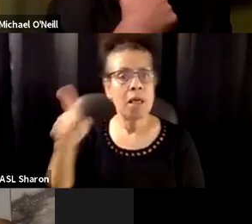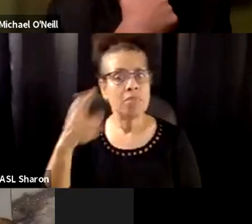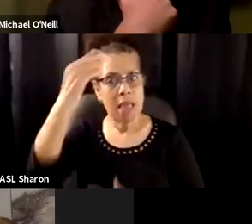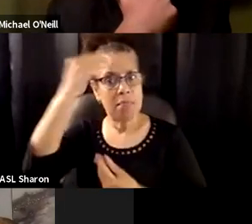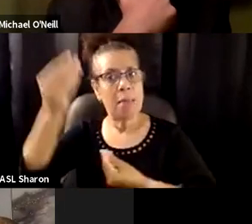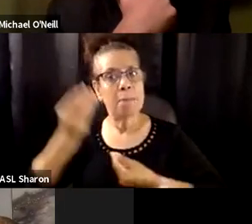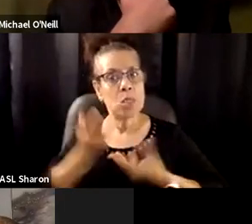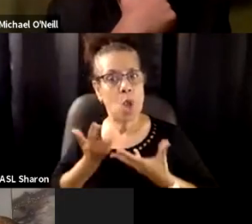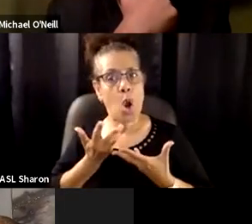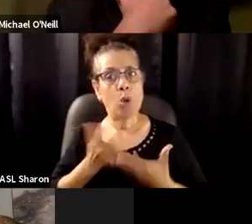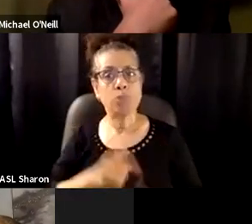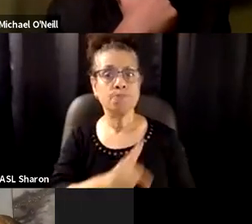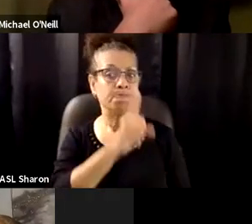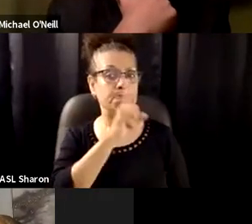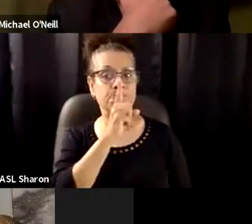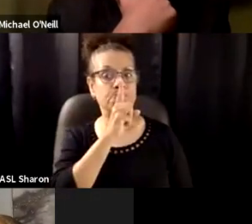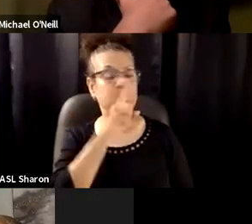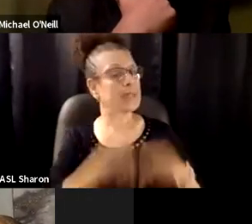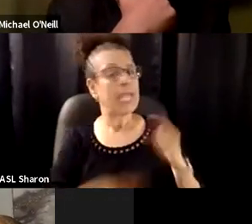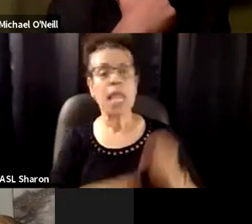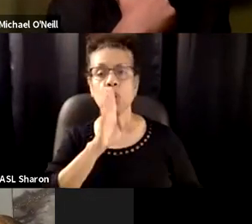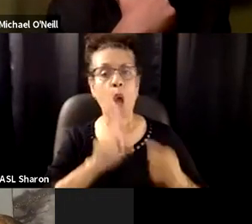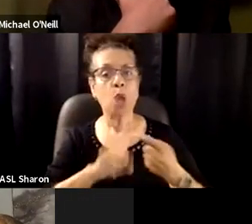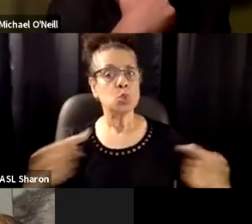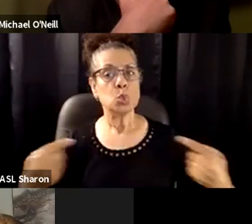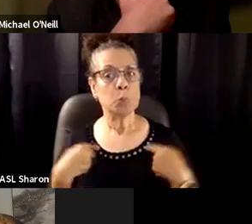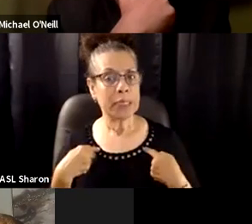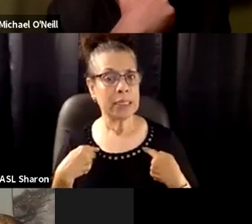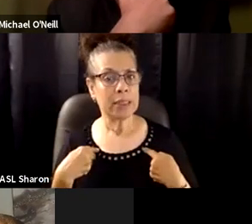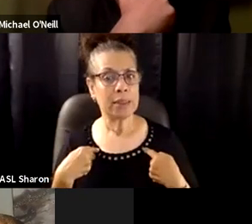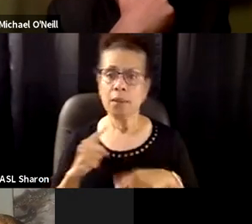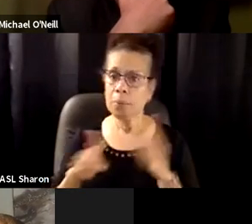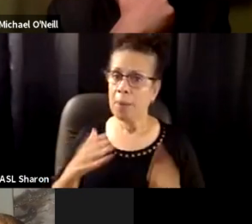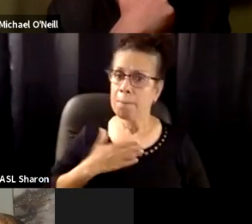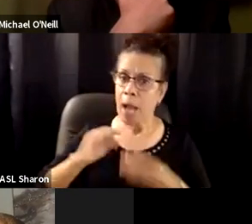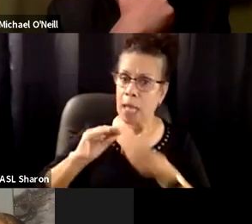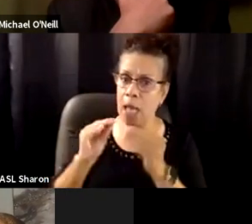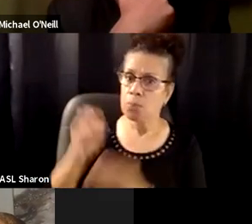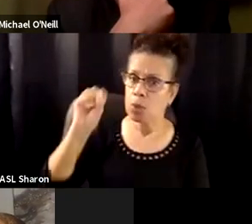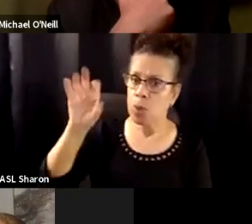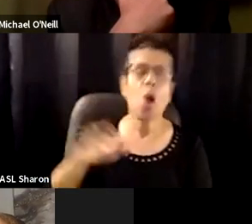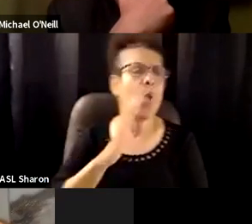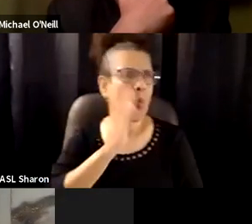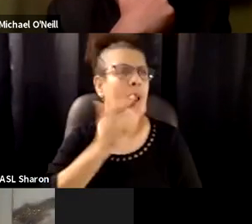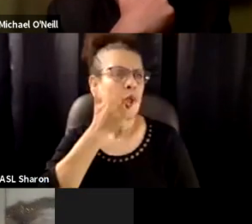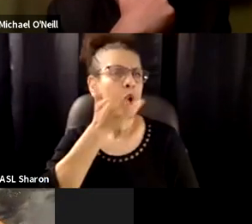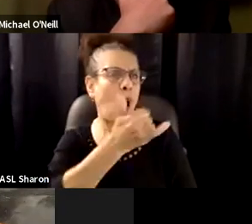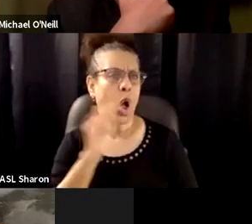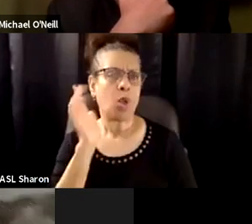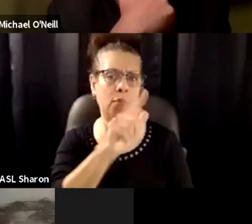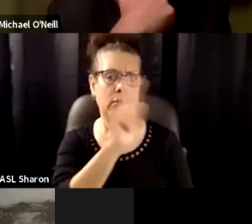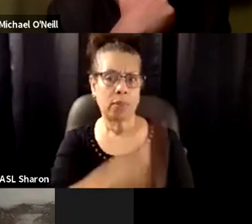that they are not able to talk to me but they got my number and they were going to call me